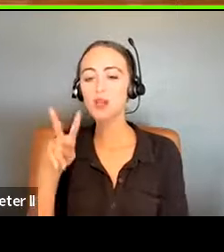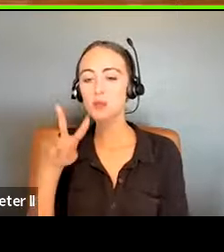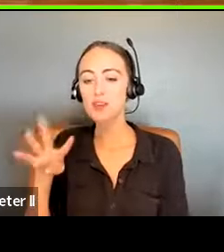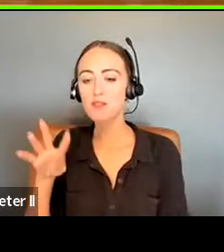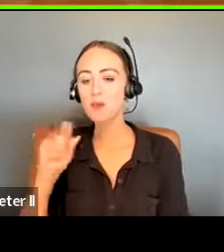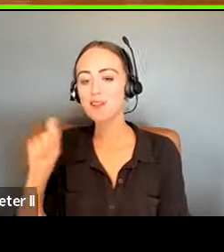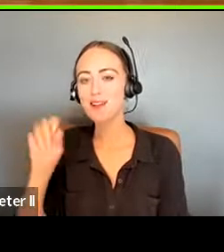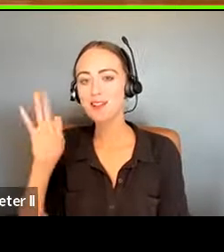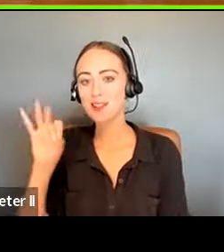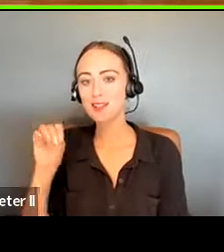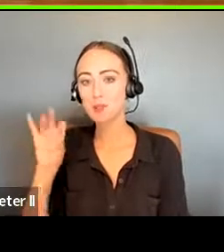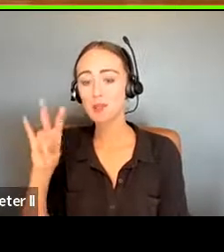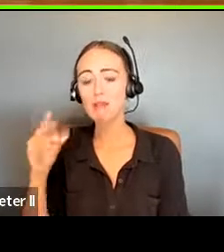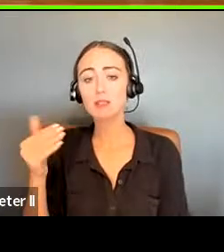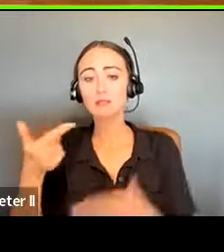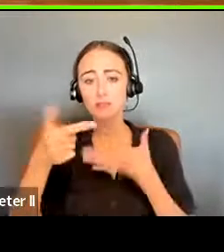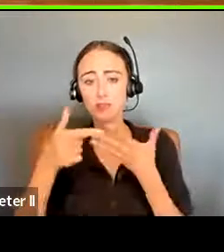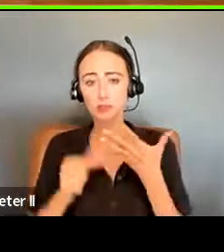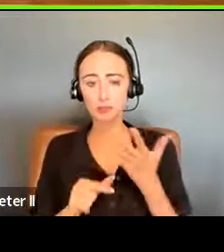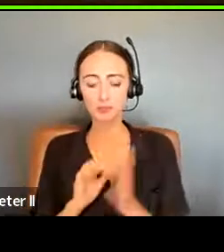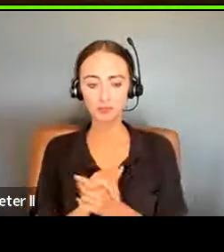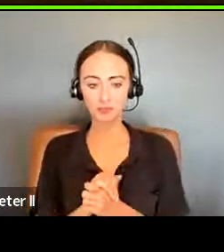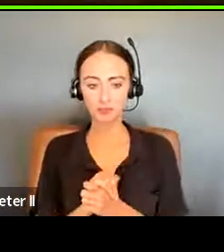24-907. Madam Secretary, would you call the roll?